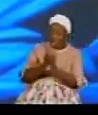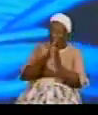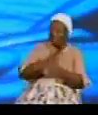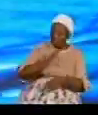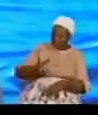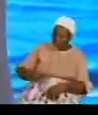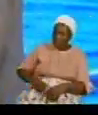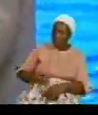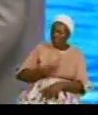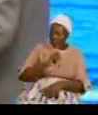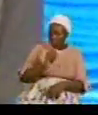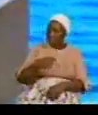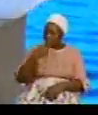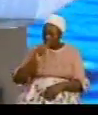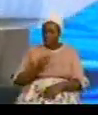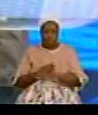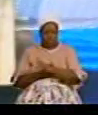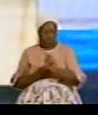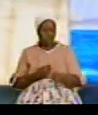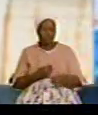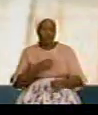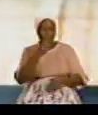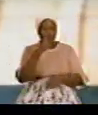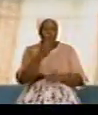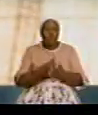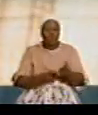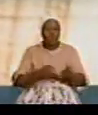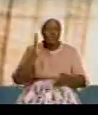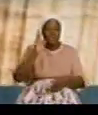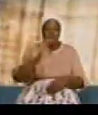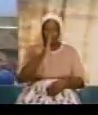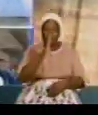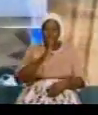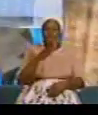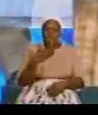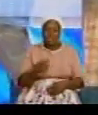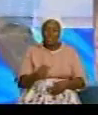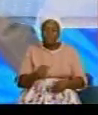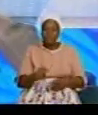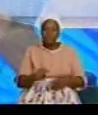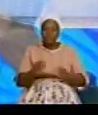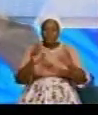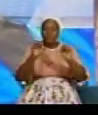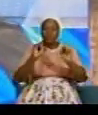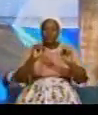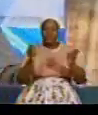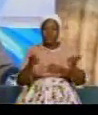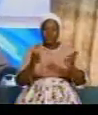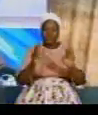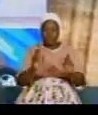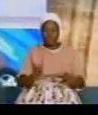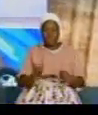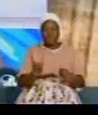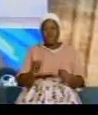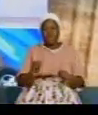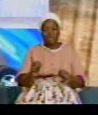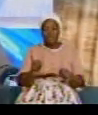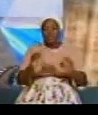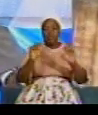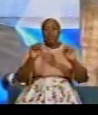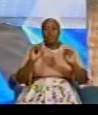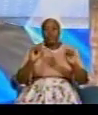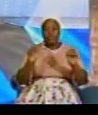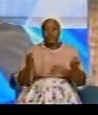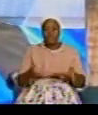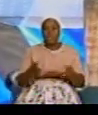us, what shall be the sign of thy coming? Tell us, what shall be